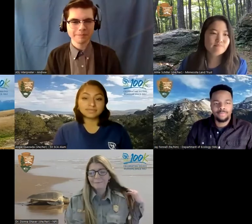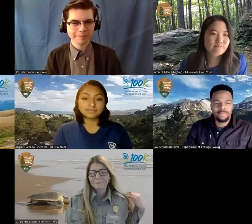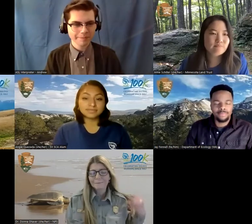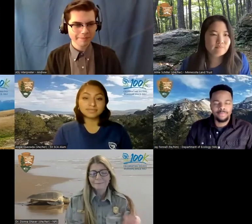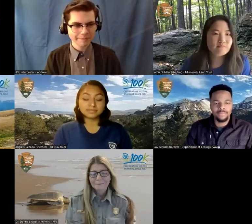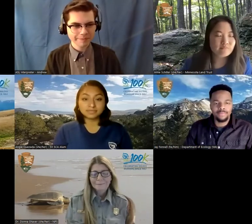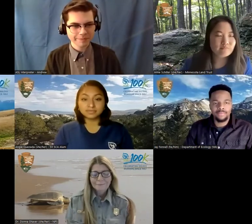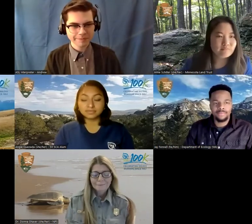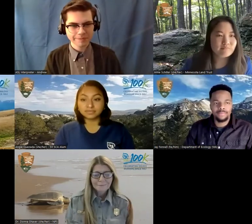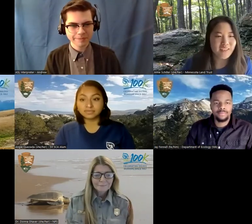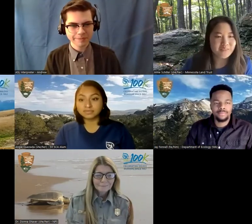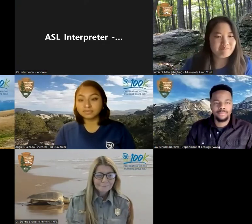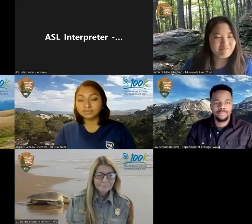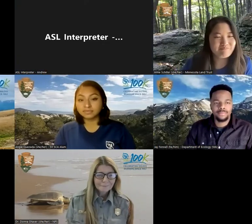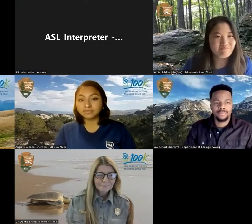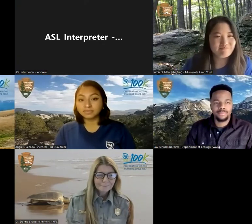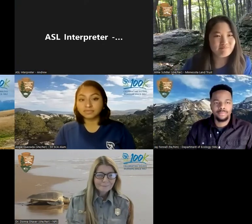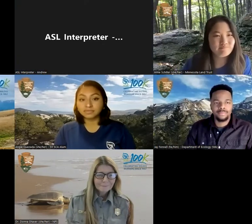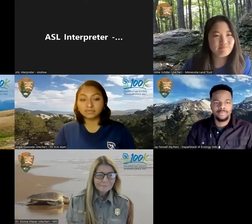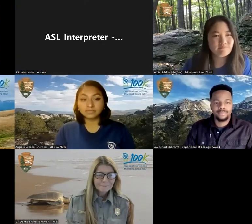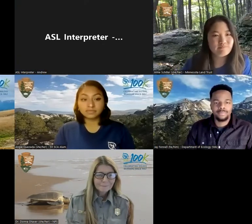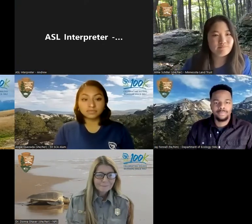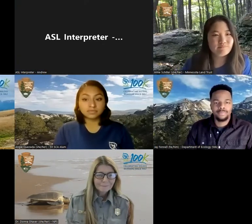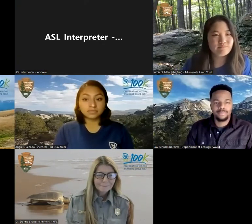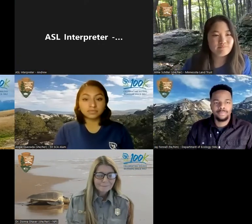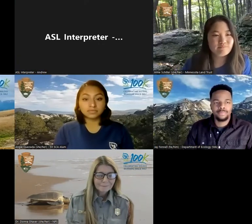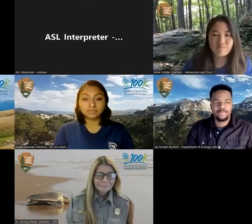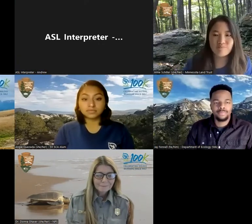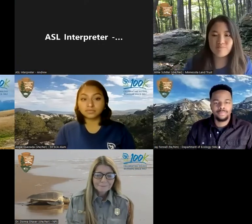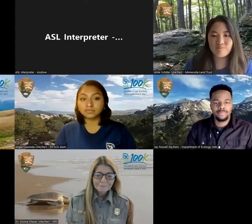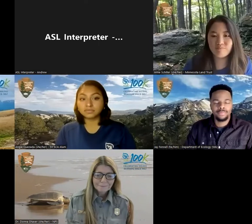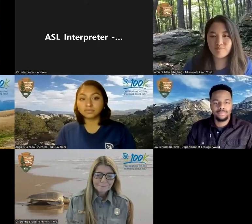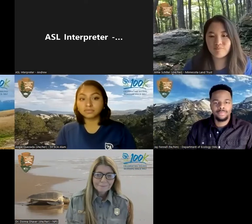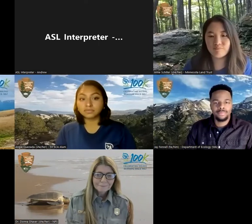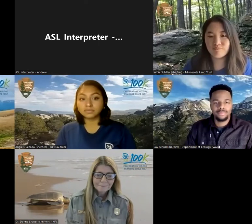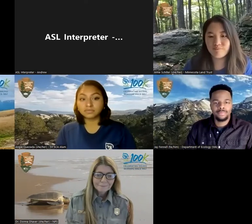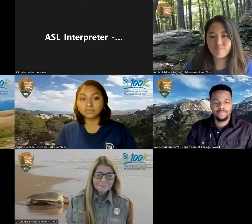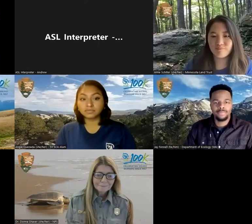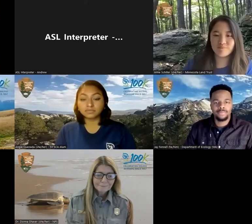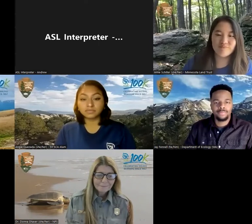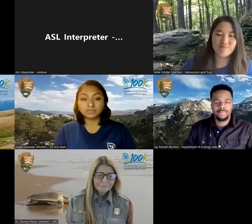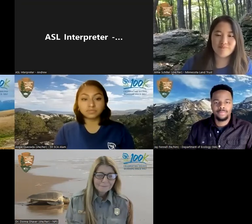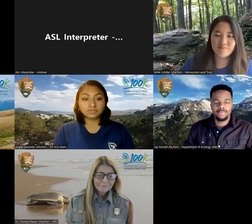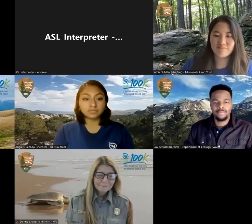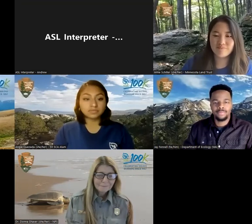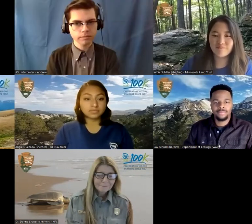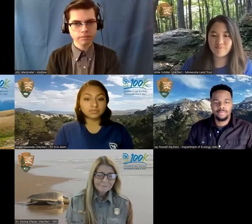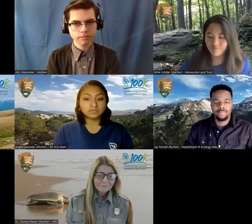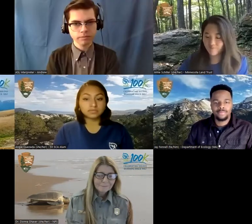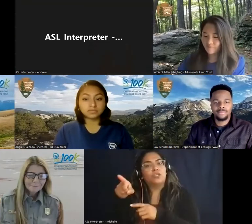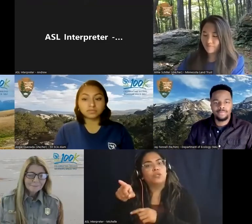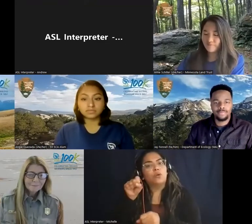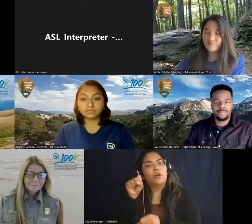Thank you, Amy. And now to you, Chris, you currently work at the Department of Defense and our veteran.